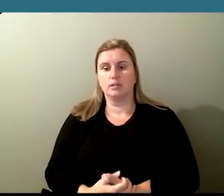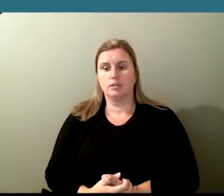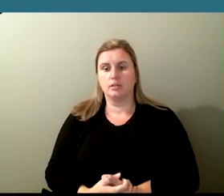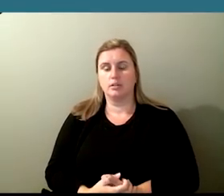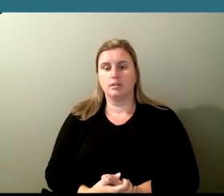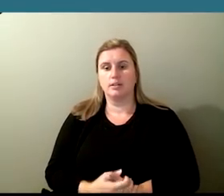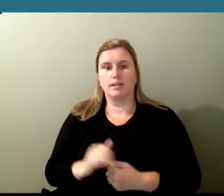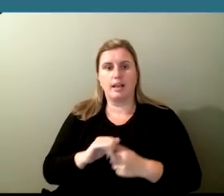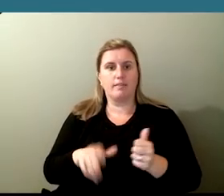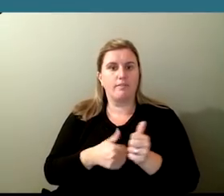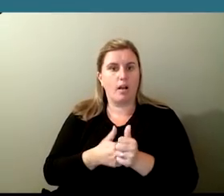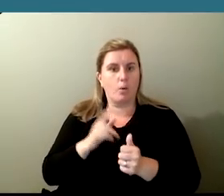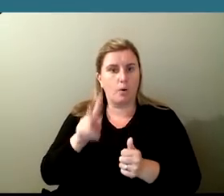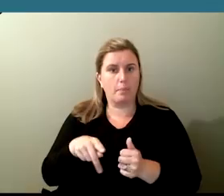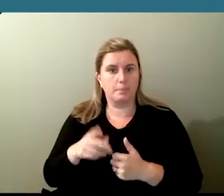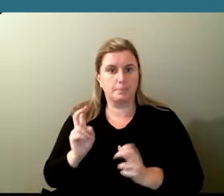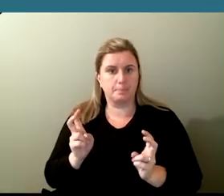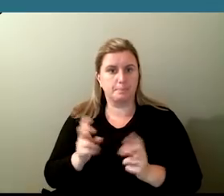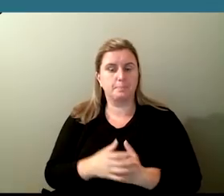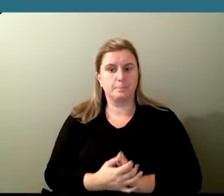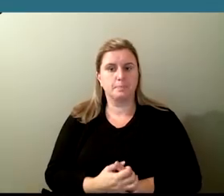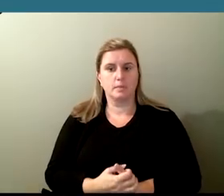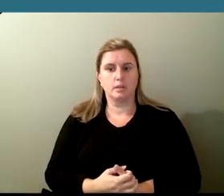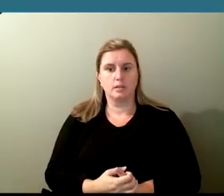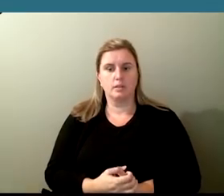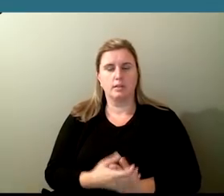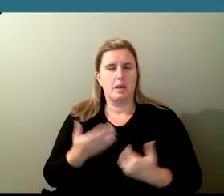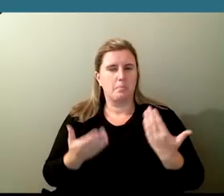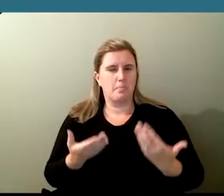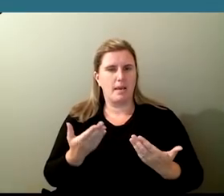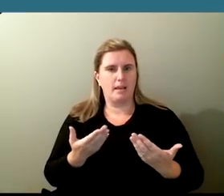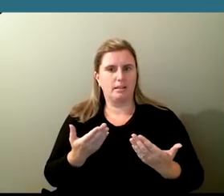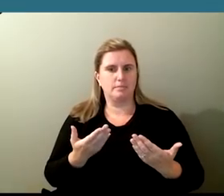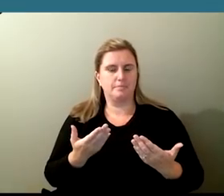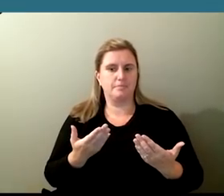such as follow-up, that actually may